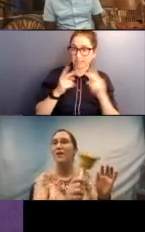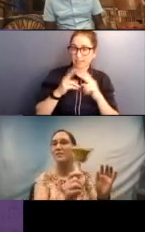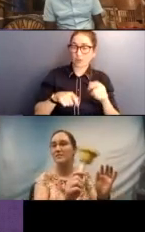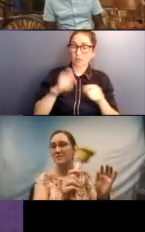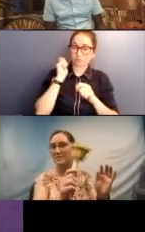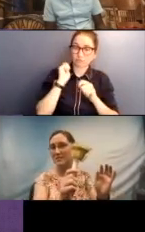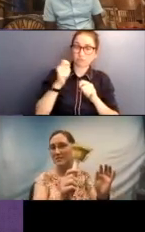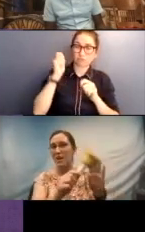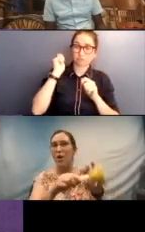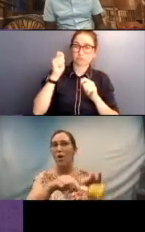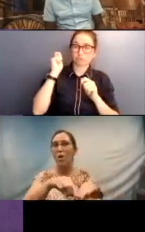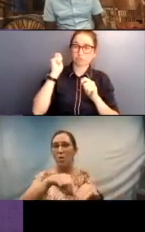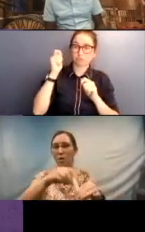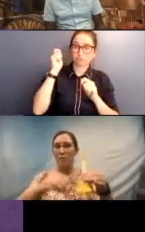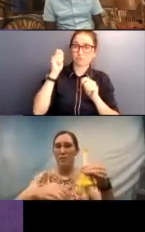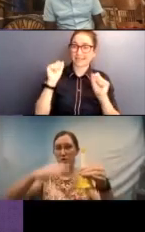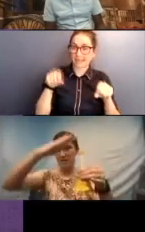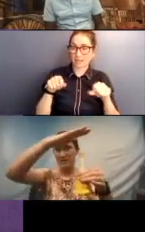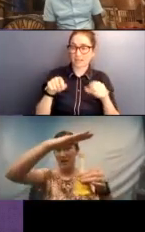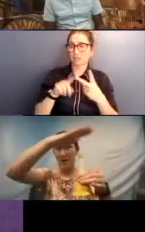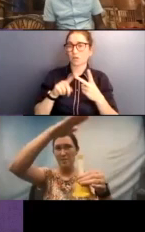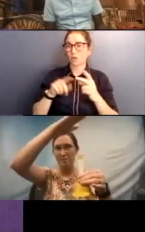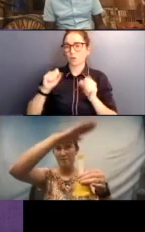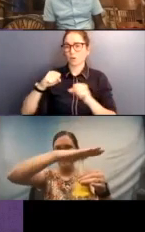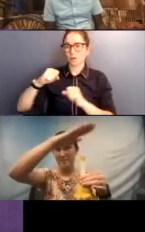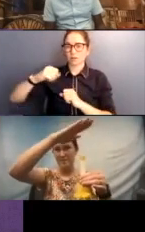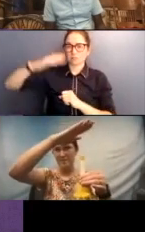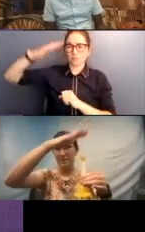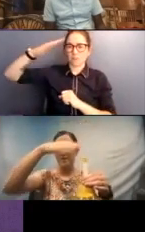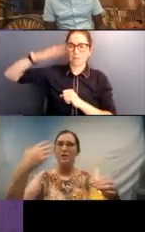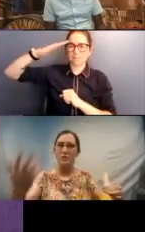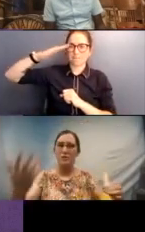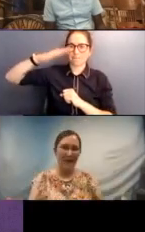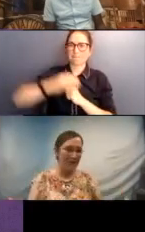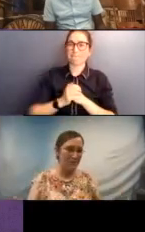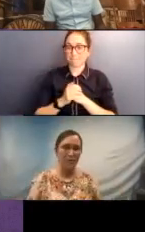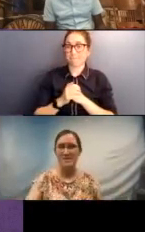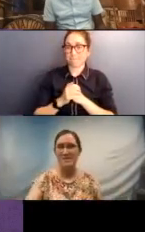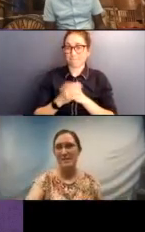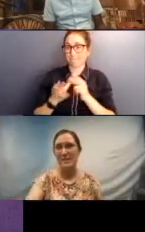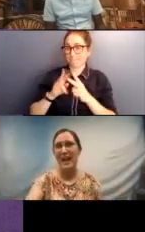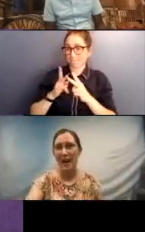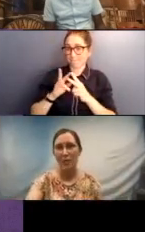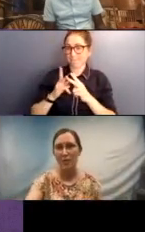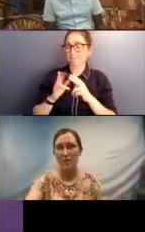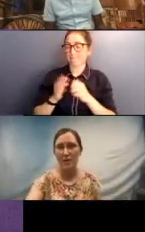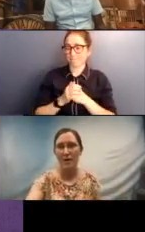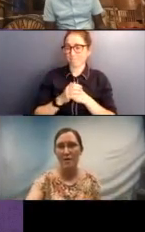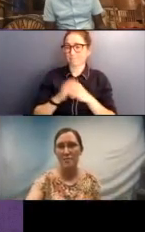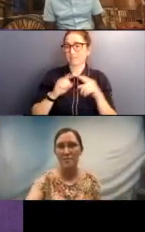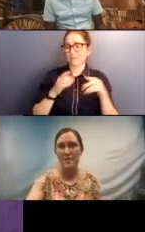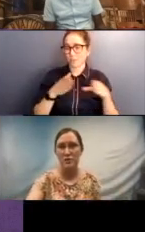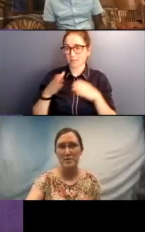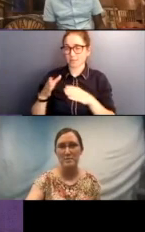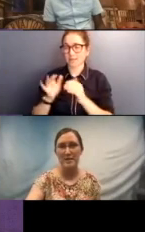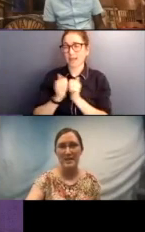bell or by pushing the top. So it allows some versatility in how